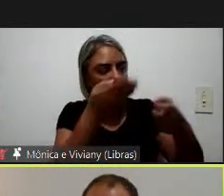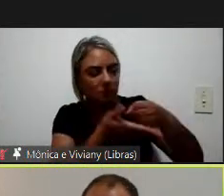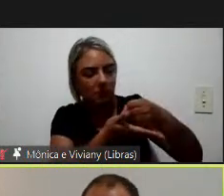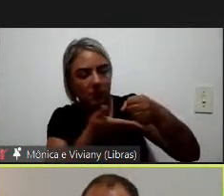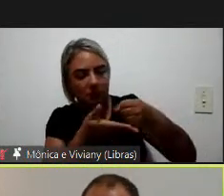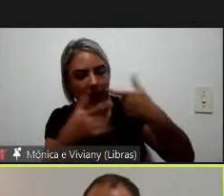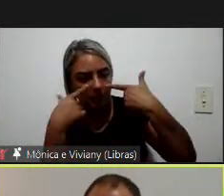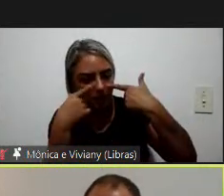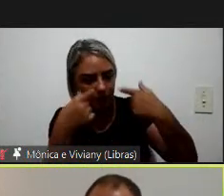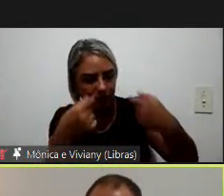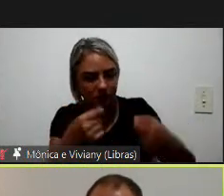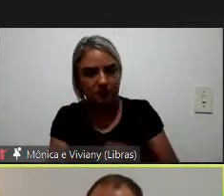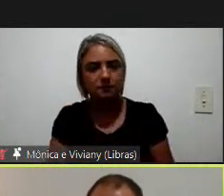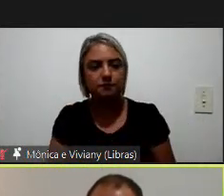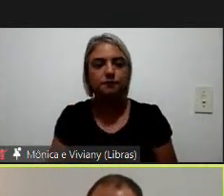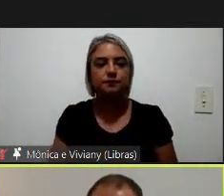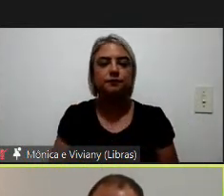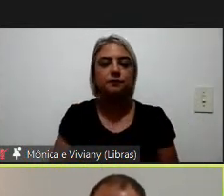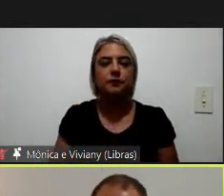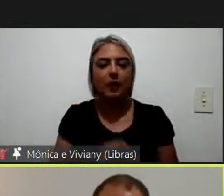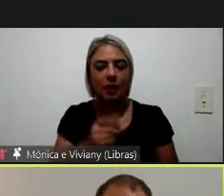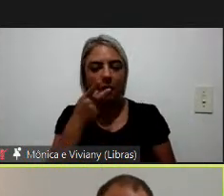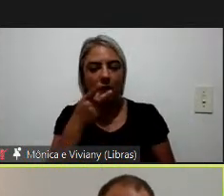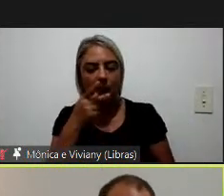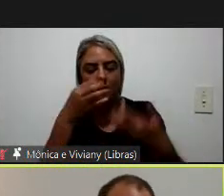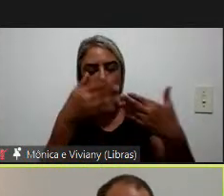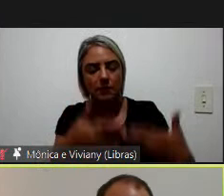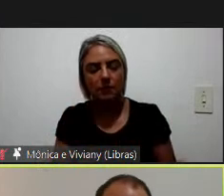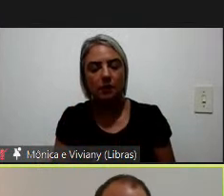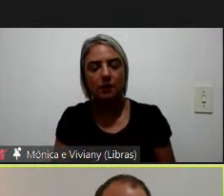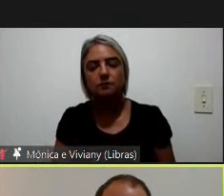to discuss these issues with all of you.